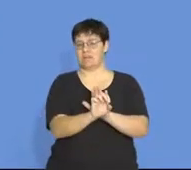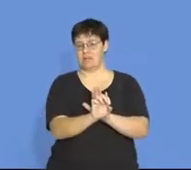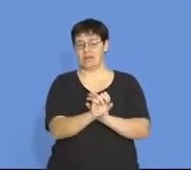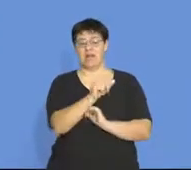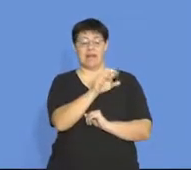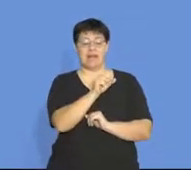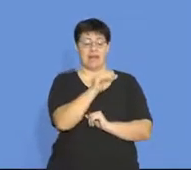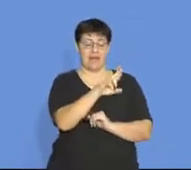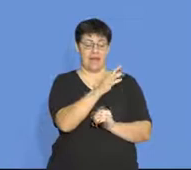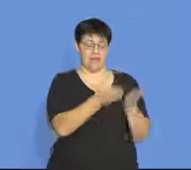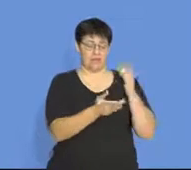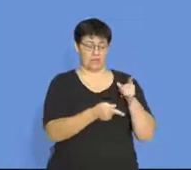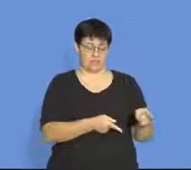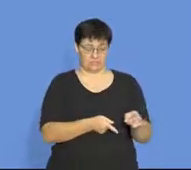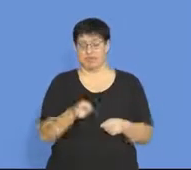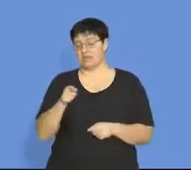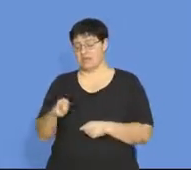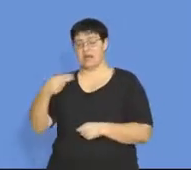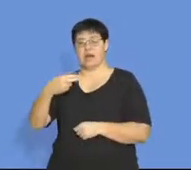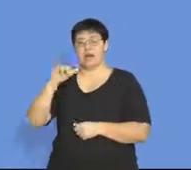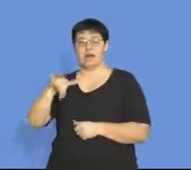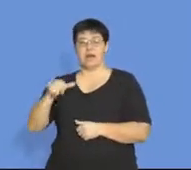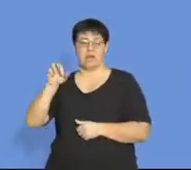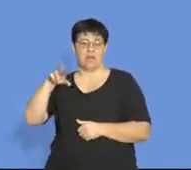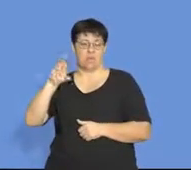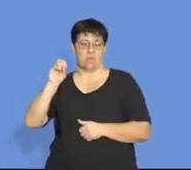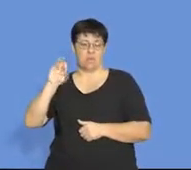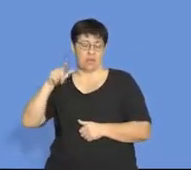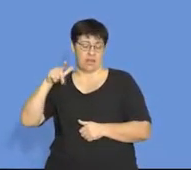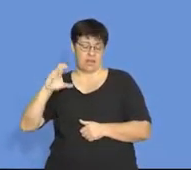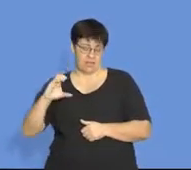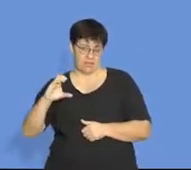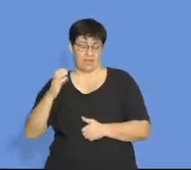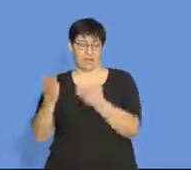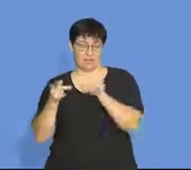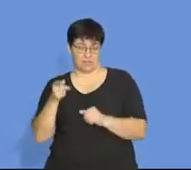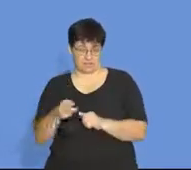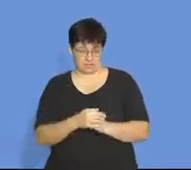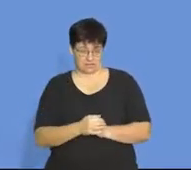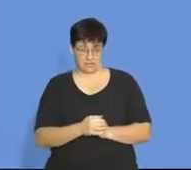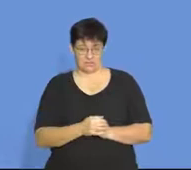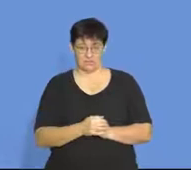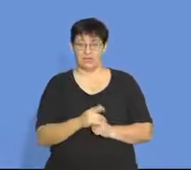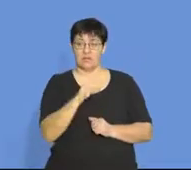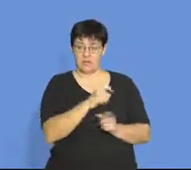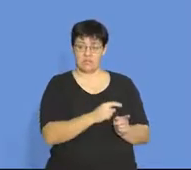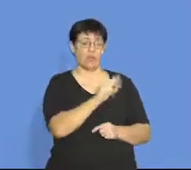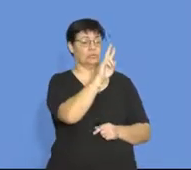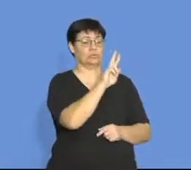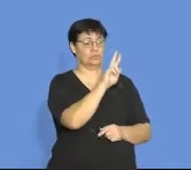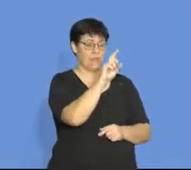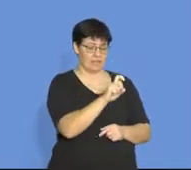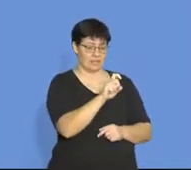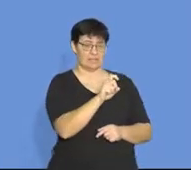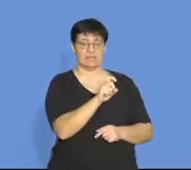a linear equation and a hyperbolic equation. A linear equation will be the 2x